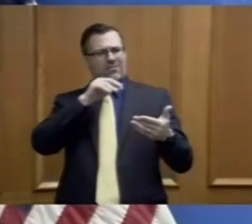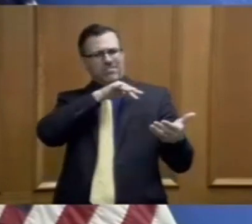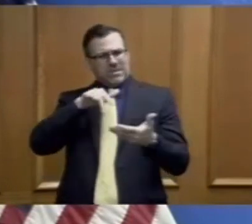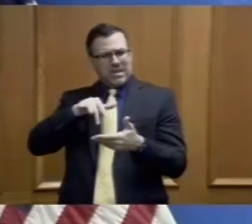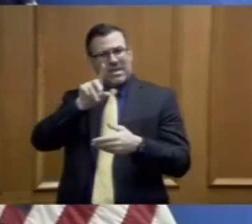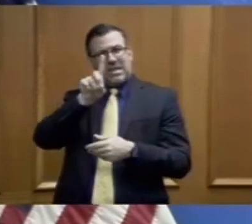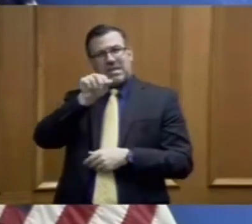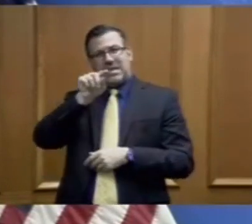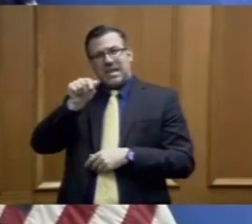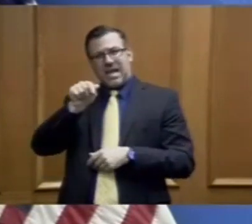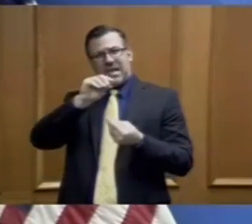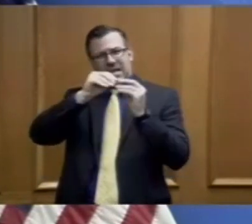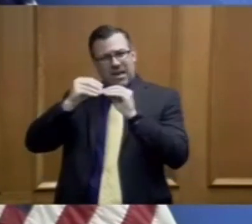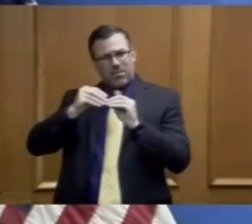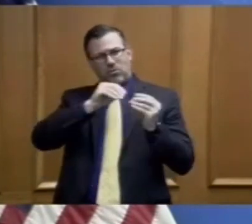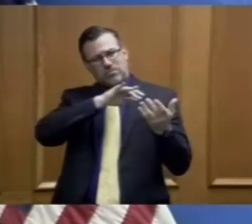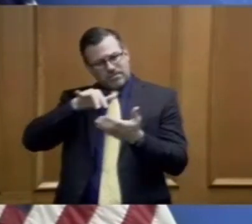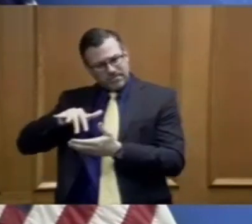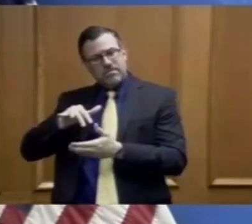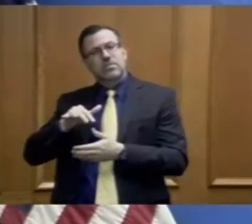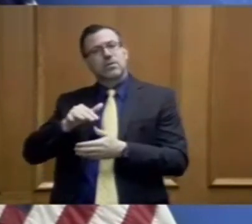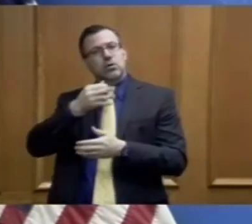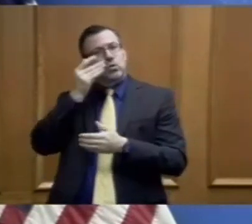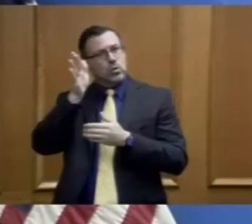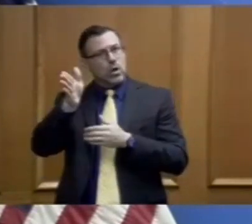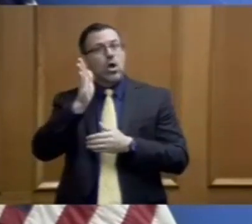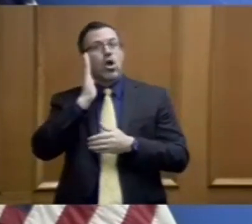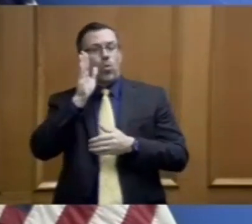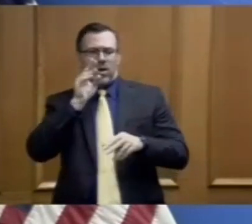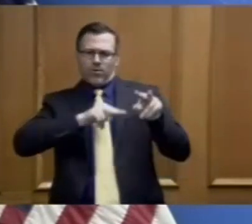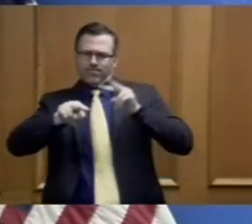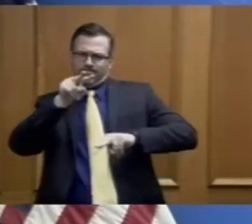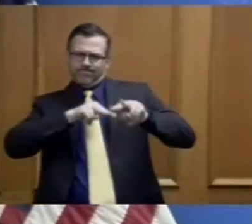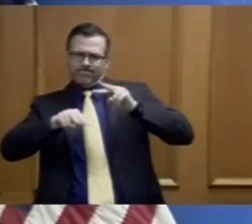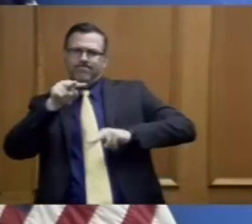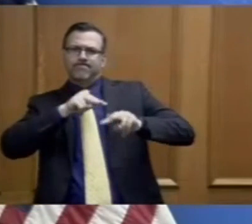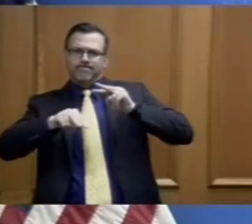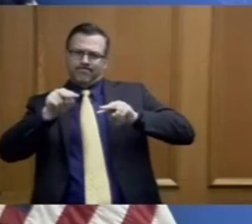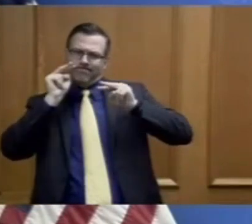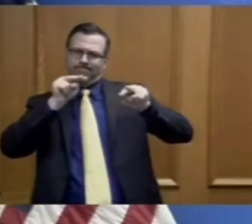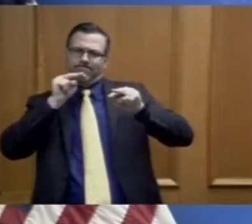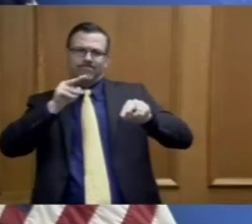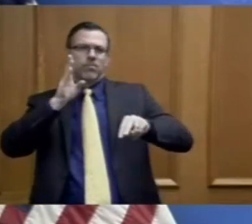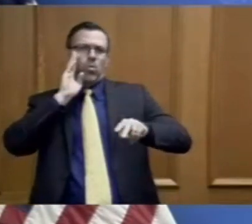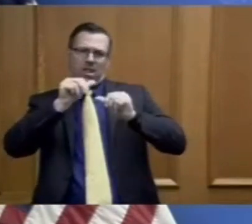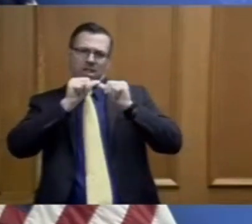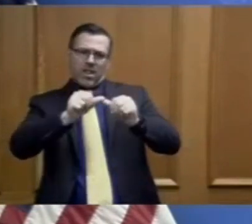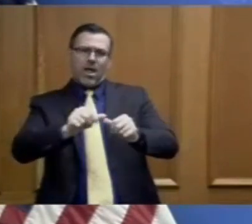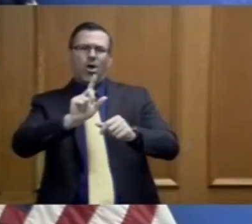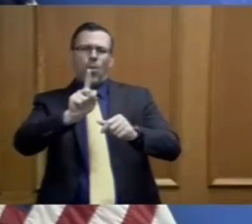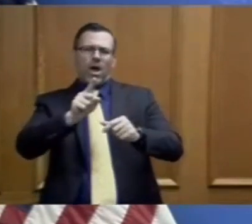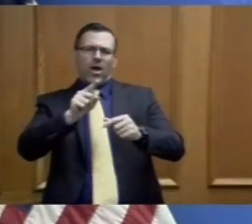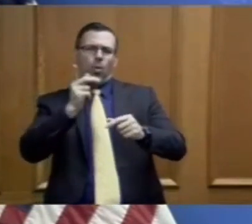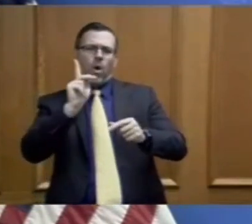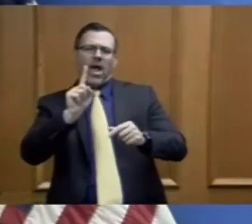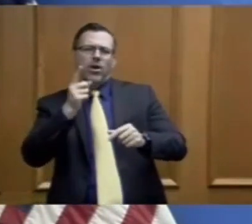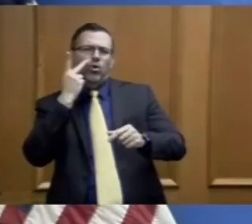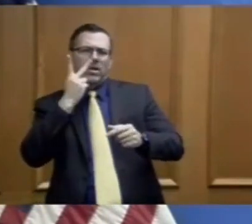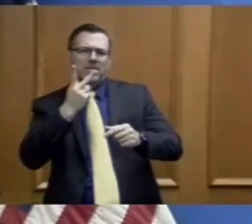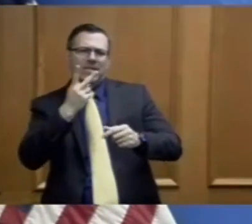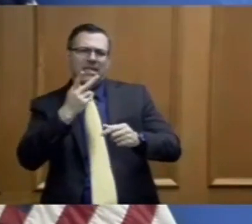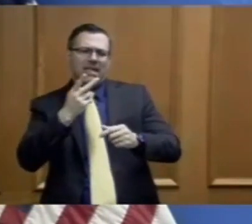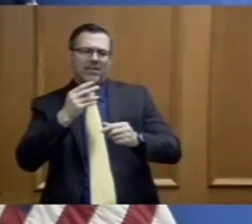forward, as we begin to open our economy, that's what we're going to be looking at. Where do we have any risk that